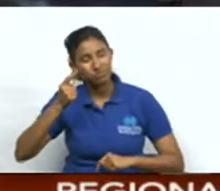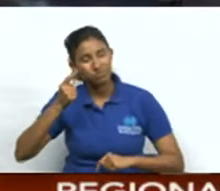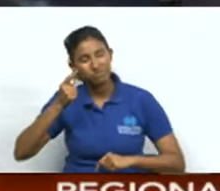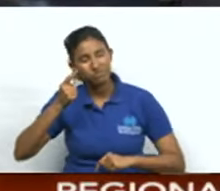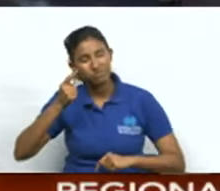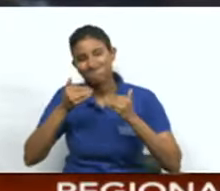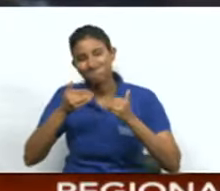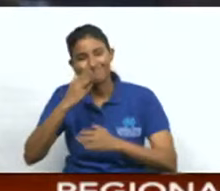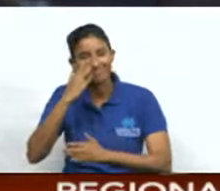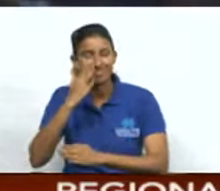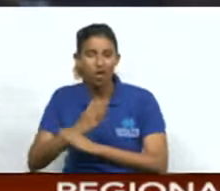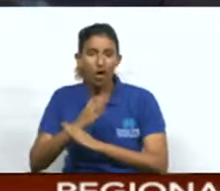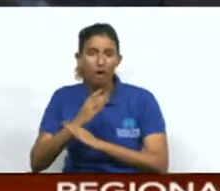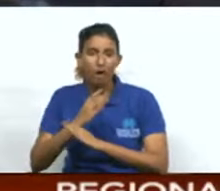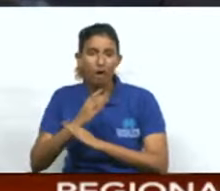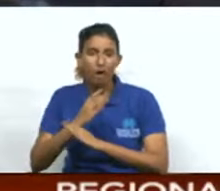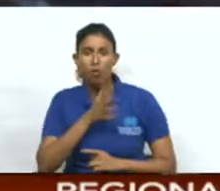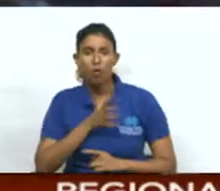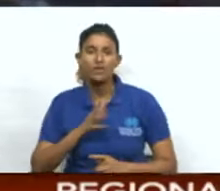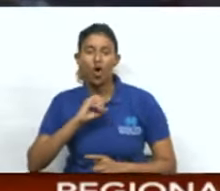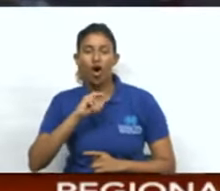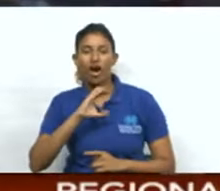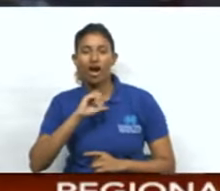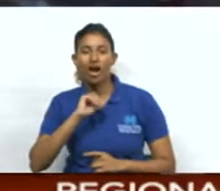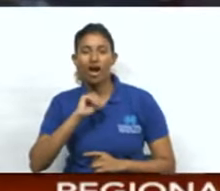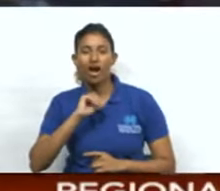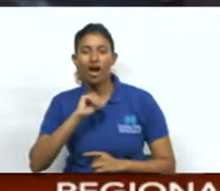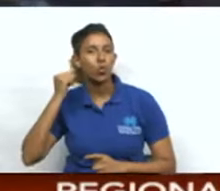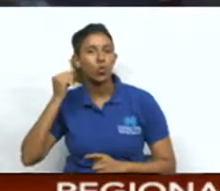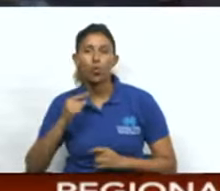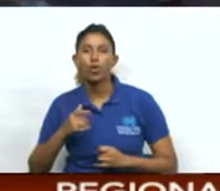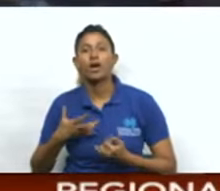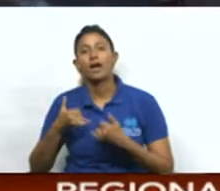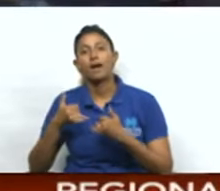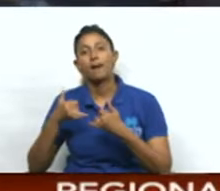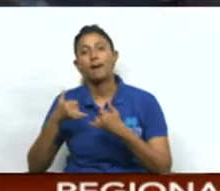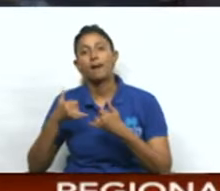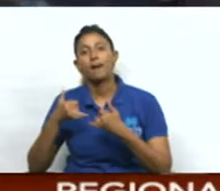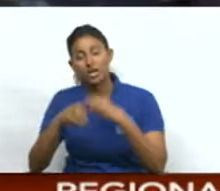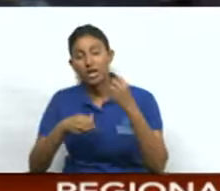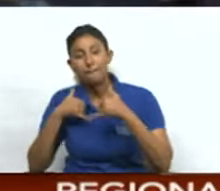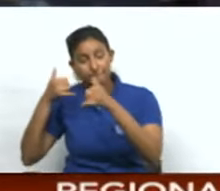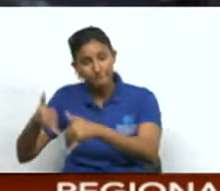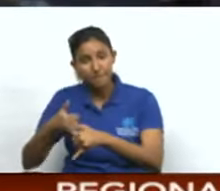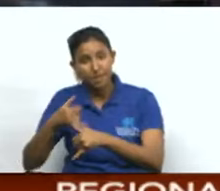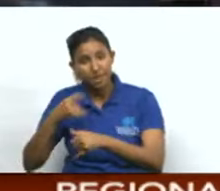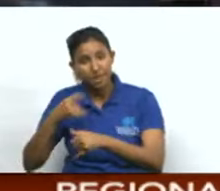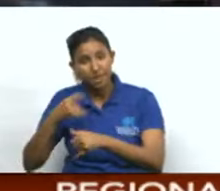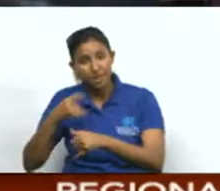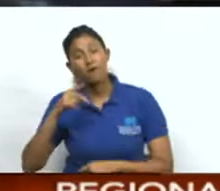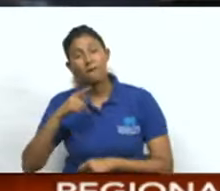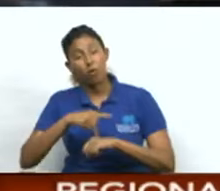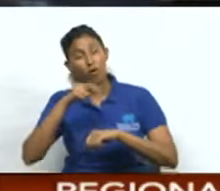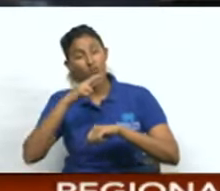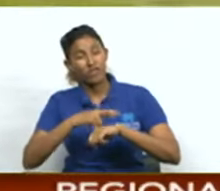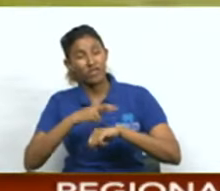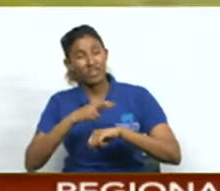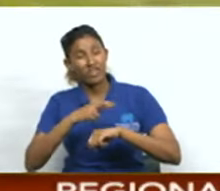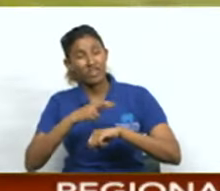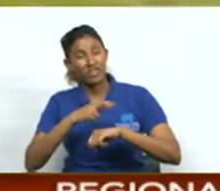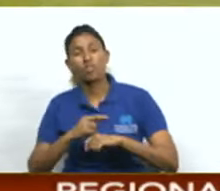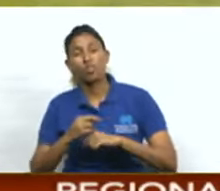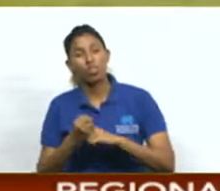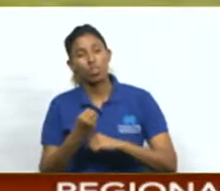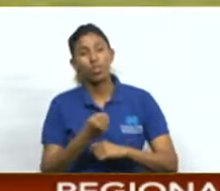Cup after their 0-0 draw against Puerto Rico in last evening's qualifying fixture. As it stands, the Women's Soccer